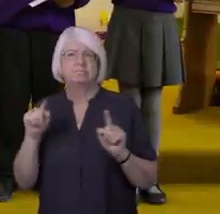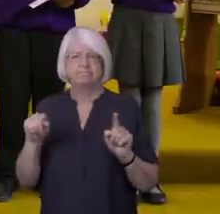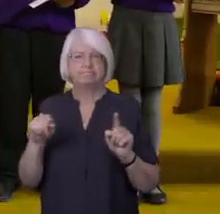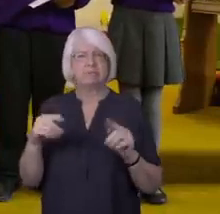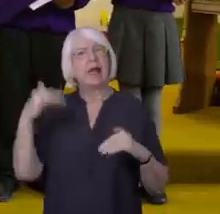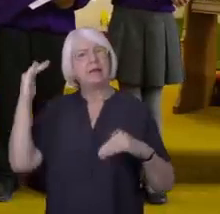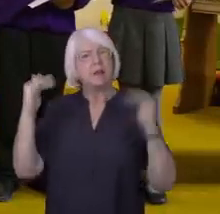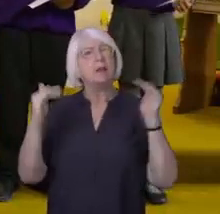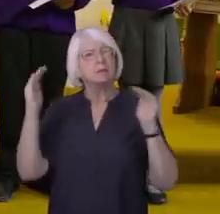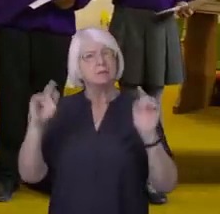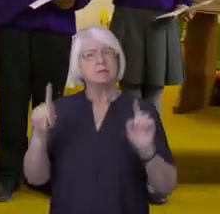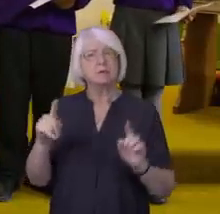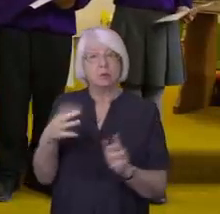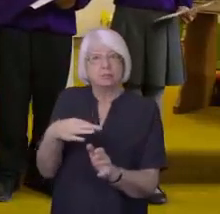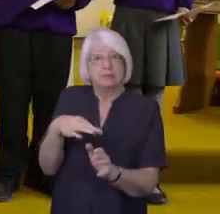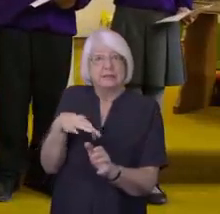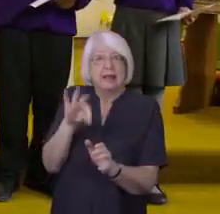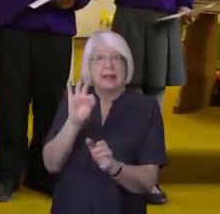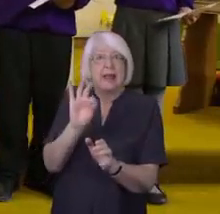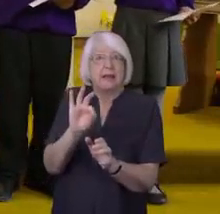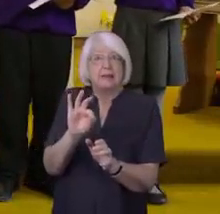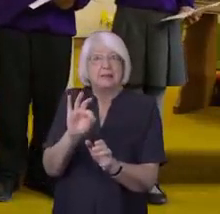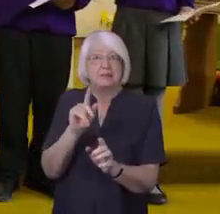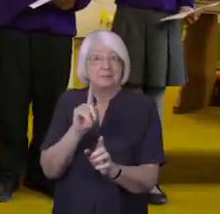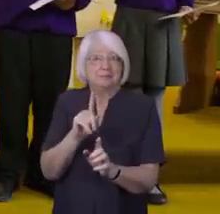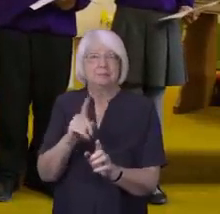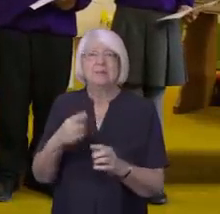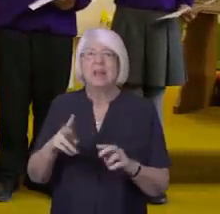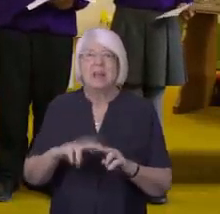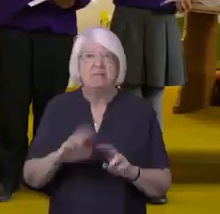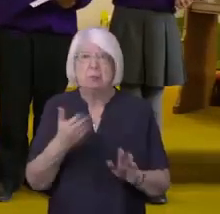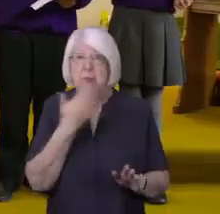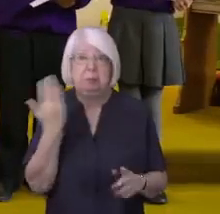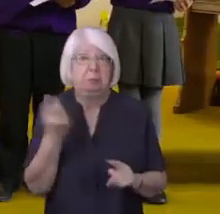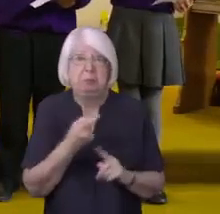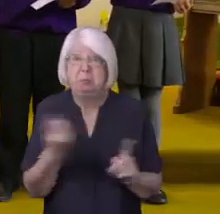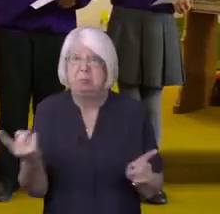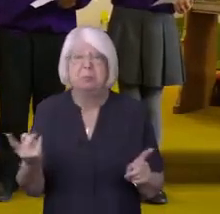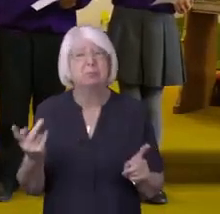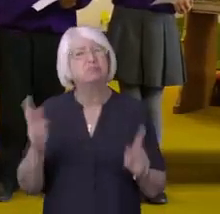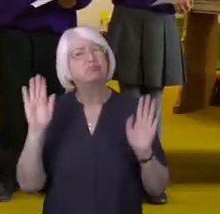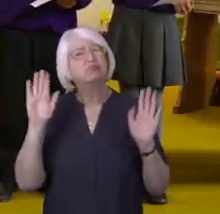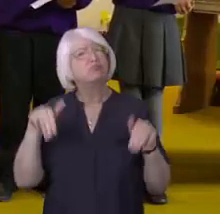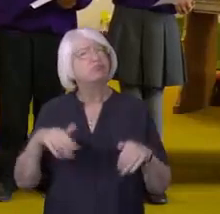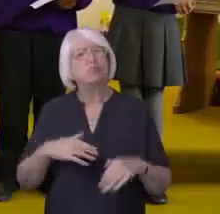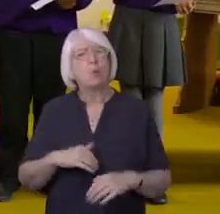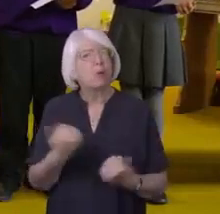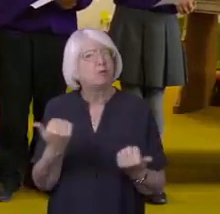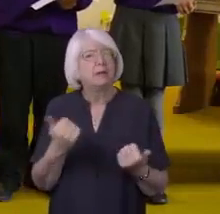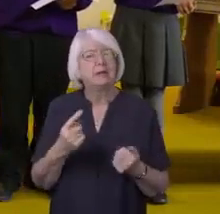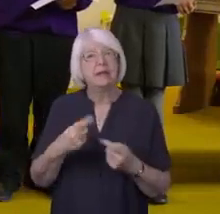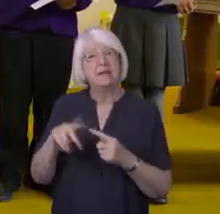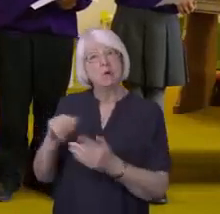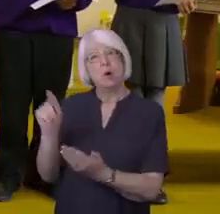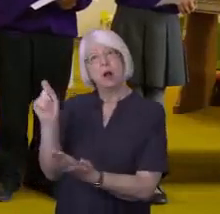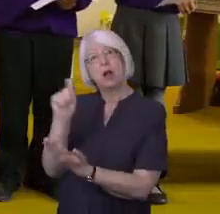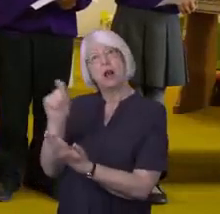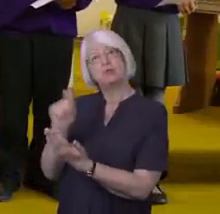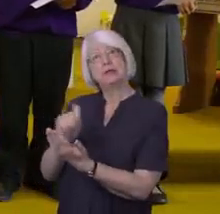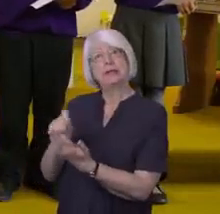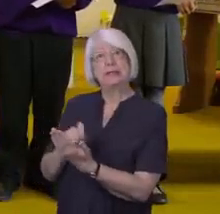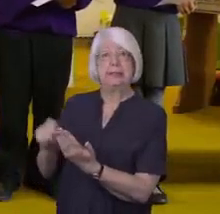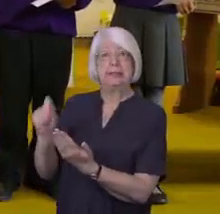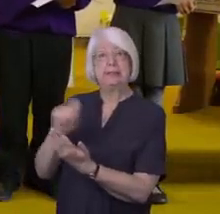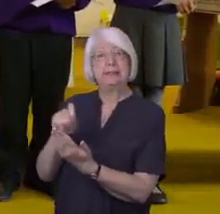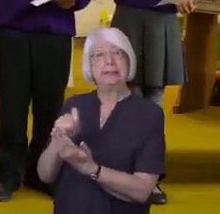it with the first prayer. But if you don't have a Christingle, that's okay. If you are colouring in the Christingle, then colour